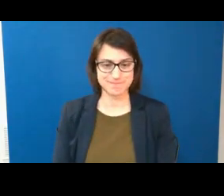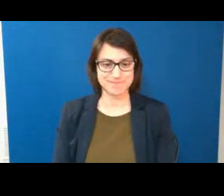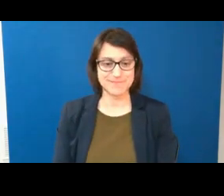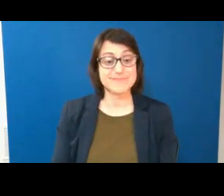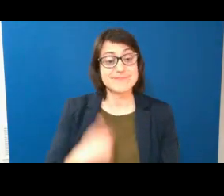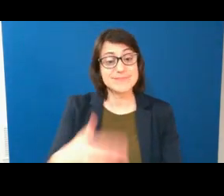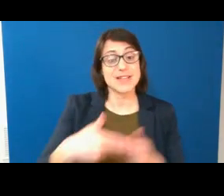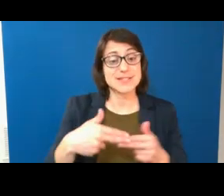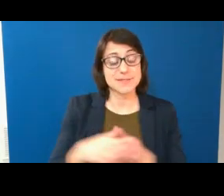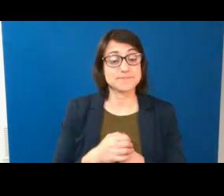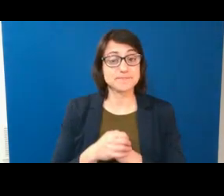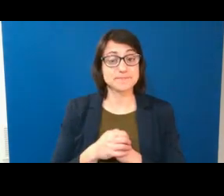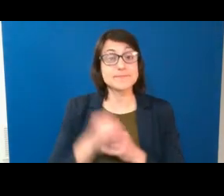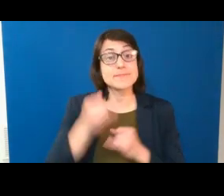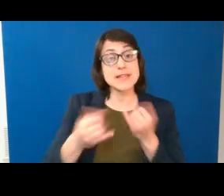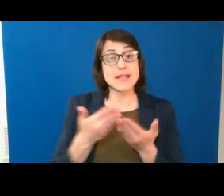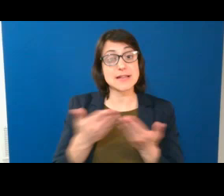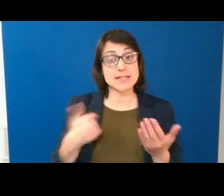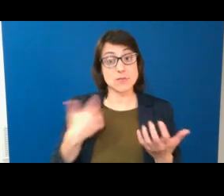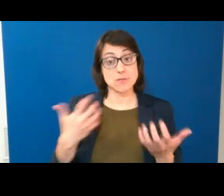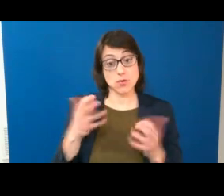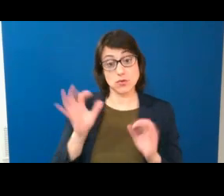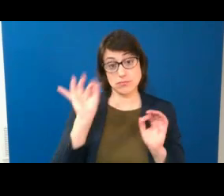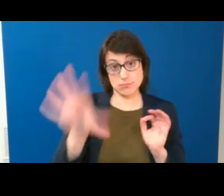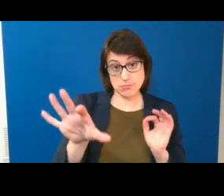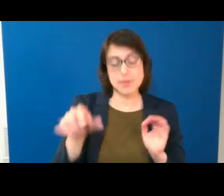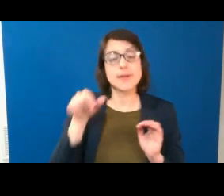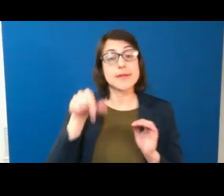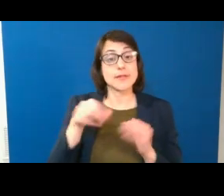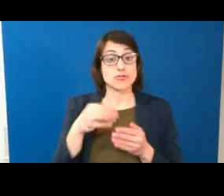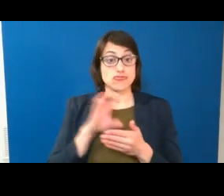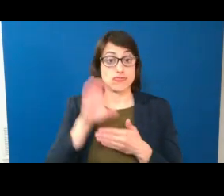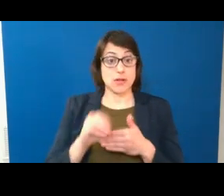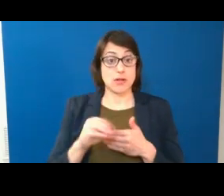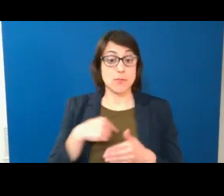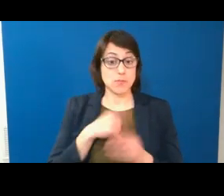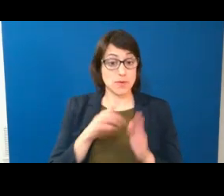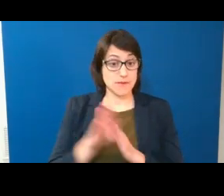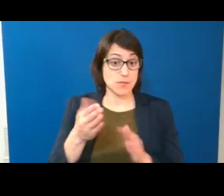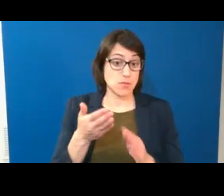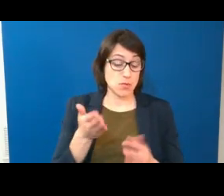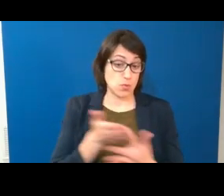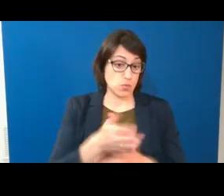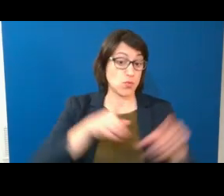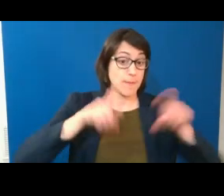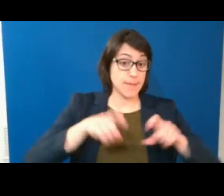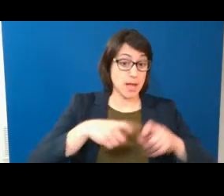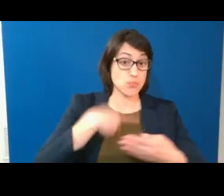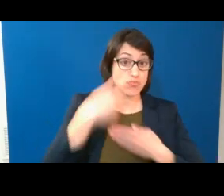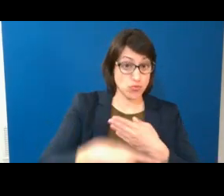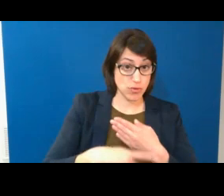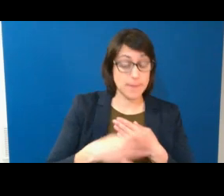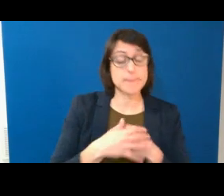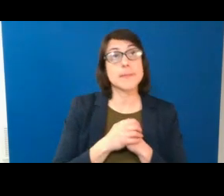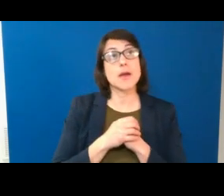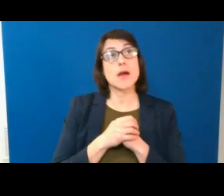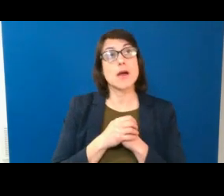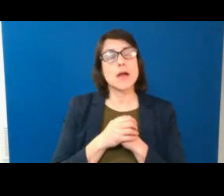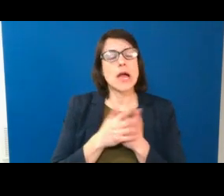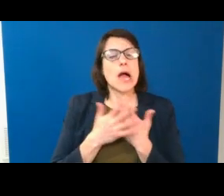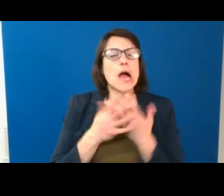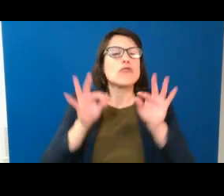So the last thing that I wanted to mention is this curriculum that we developed through our pilot program it's a framework, right?